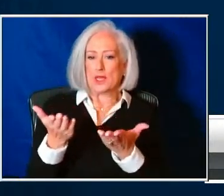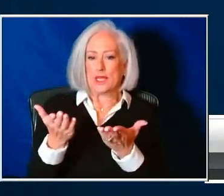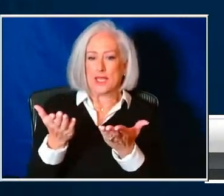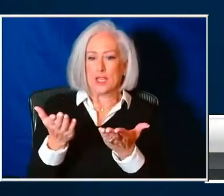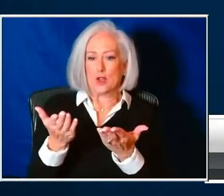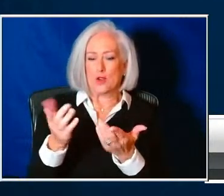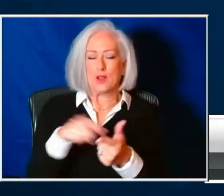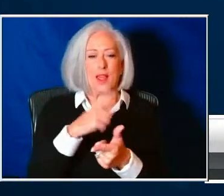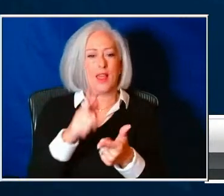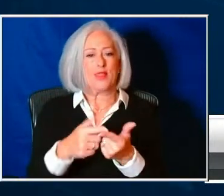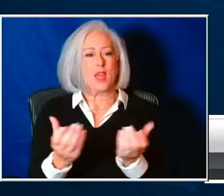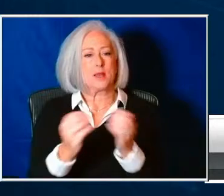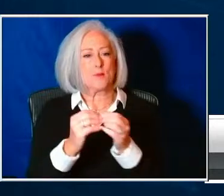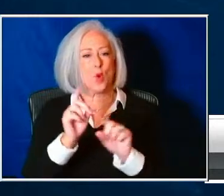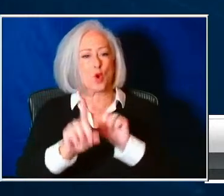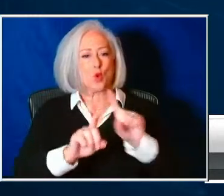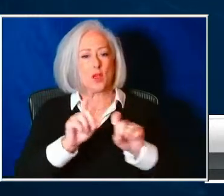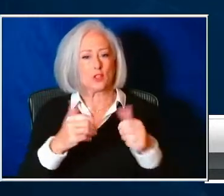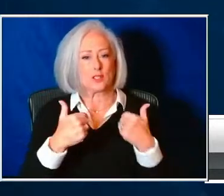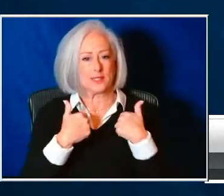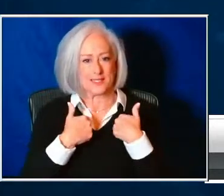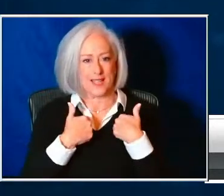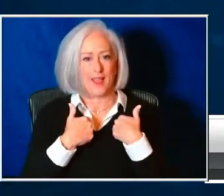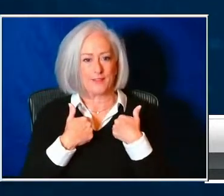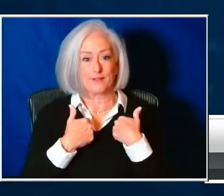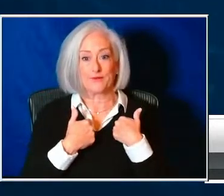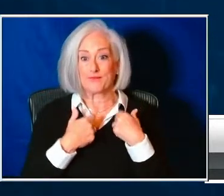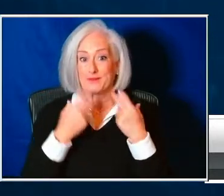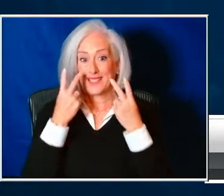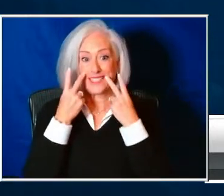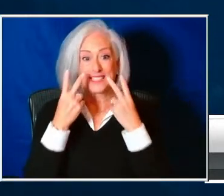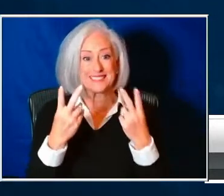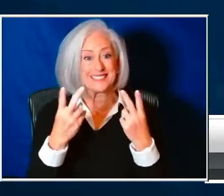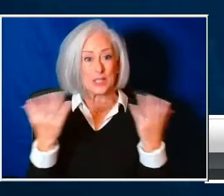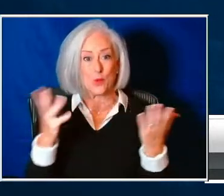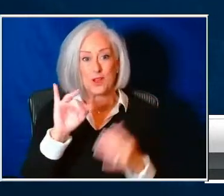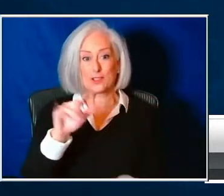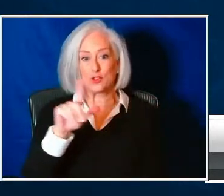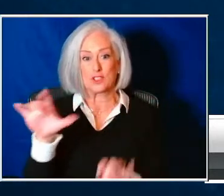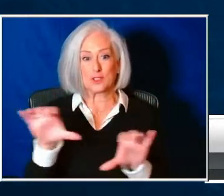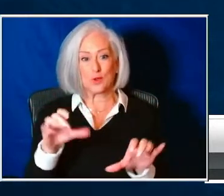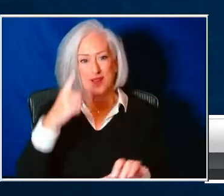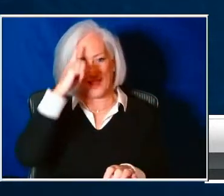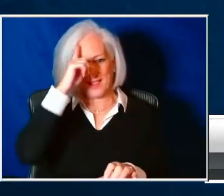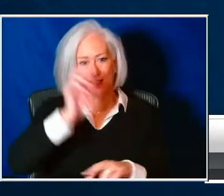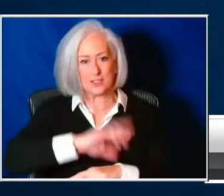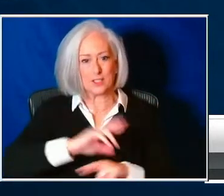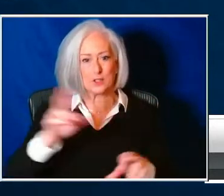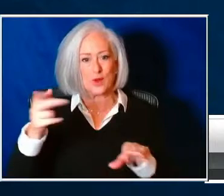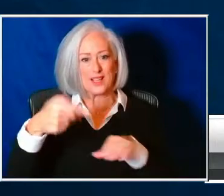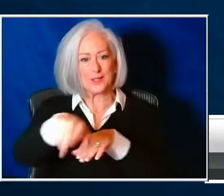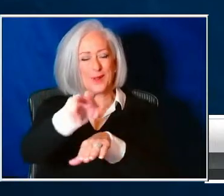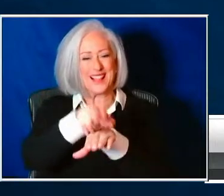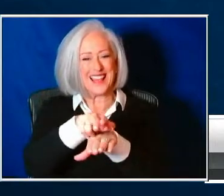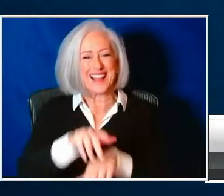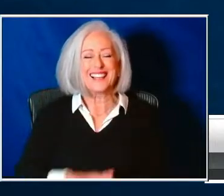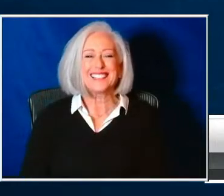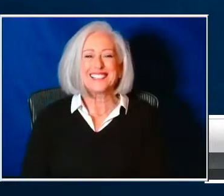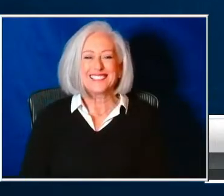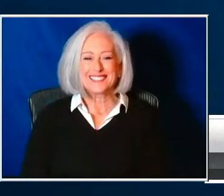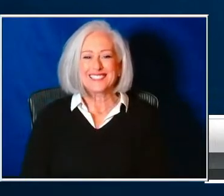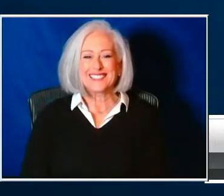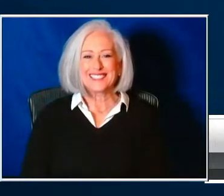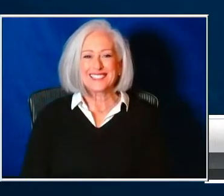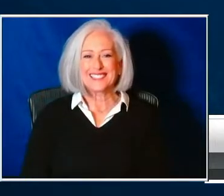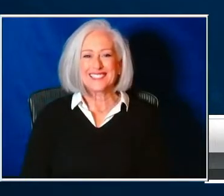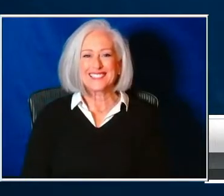more questions coming in. Can we see what Jill's up to? I think she's about ready to lay down. Let's go ahead and get you on the table. This is a really quick, easy